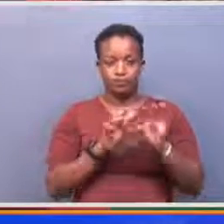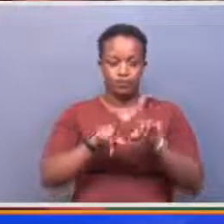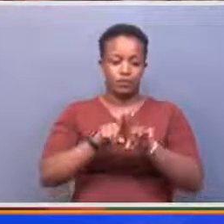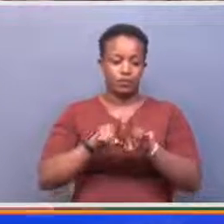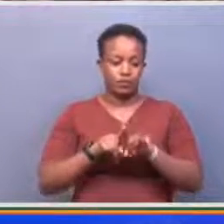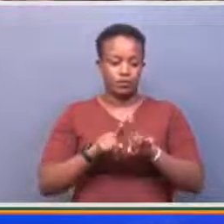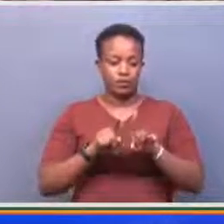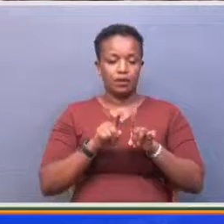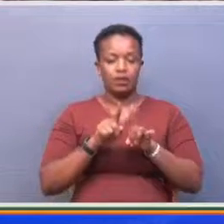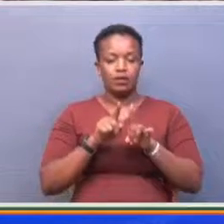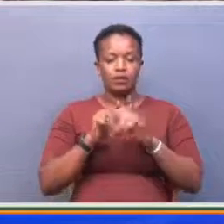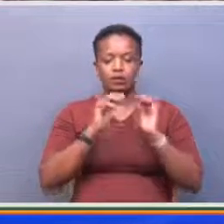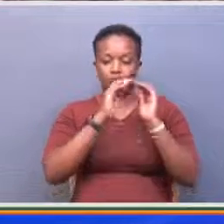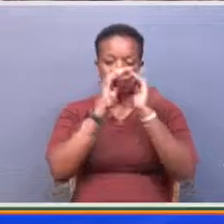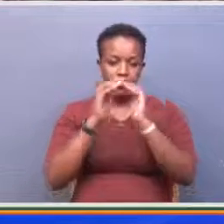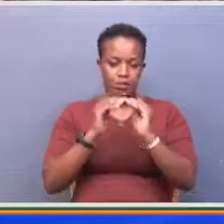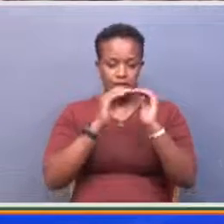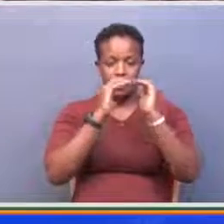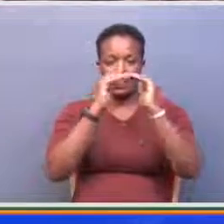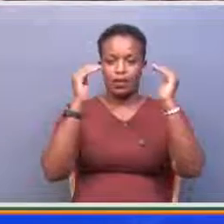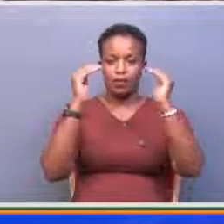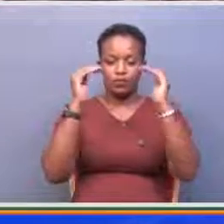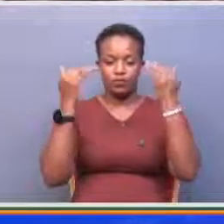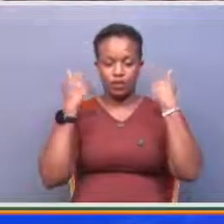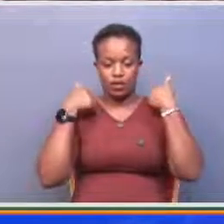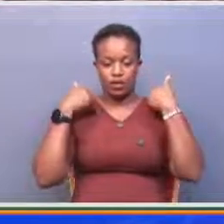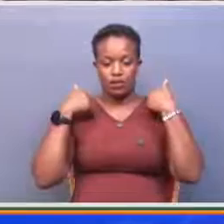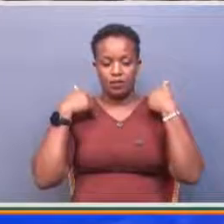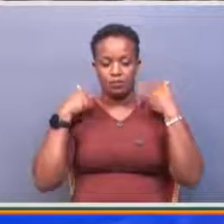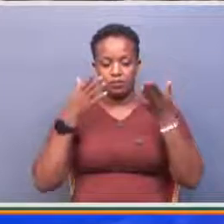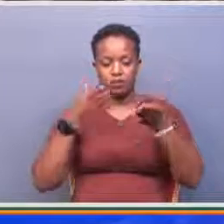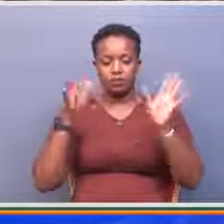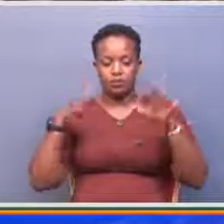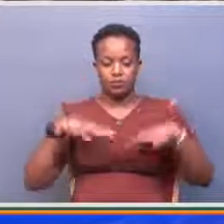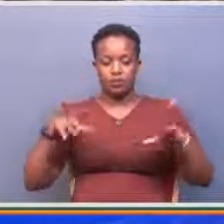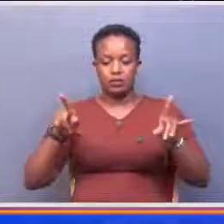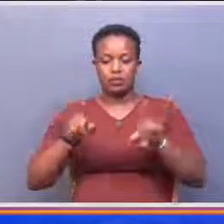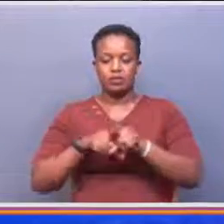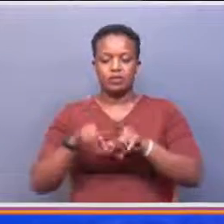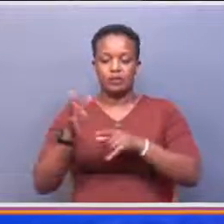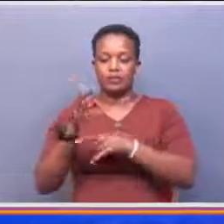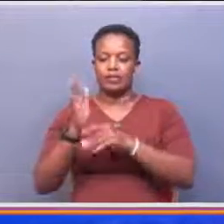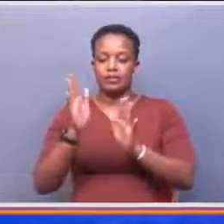diplomatic level to sustain the Palestinian people and their ambassador here in Kenya.